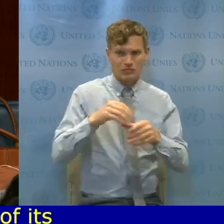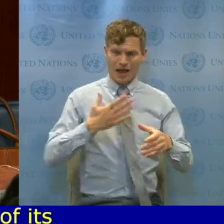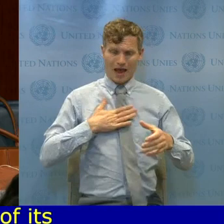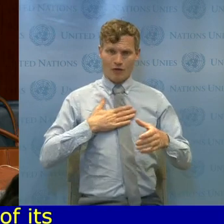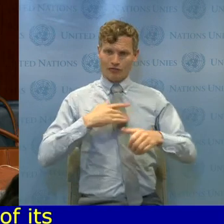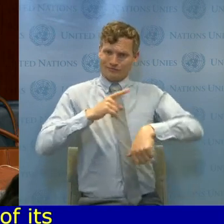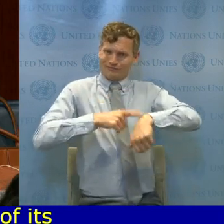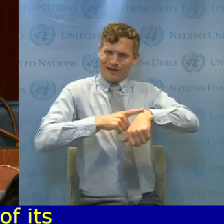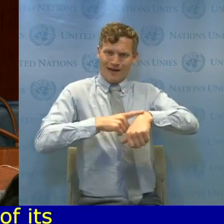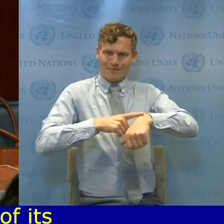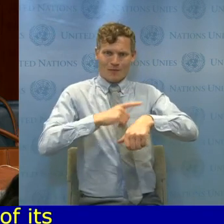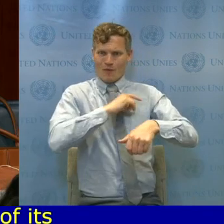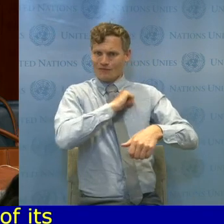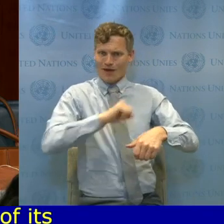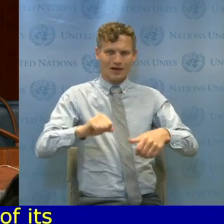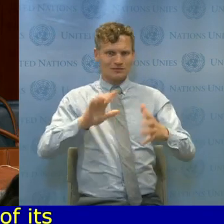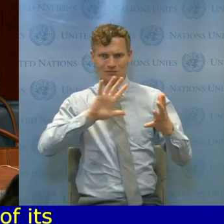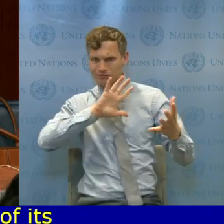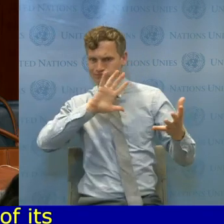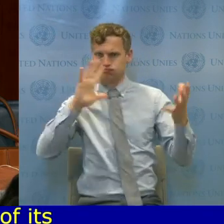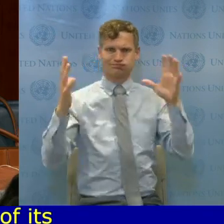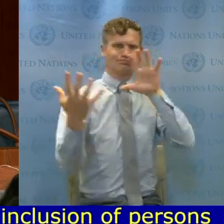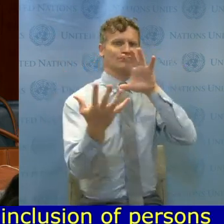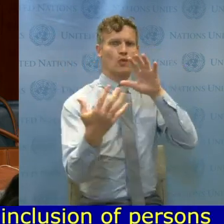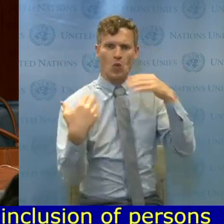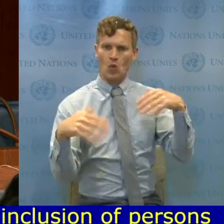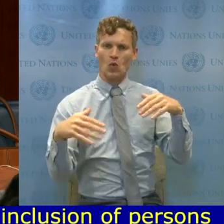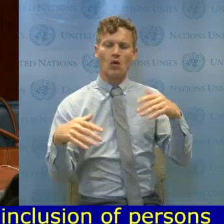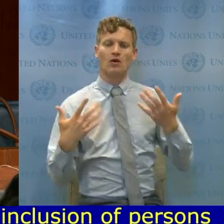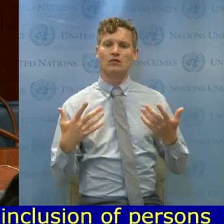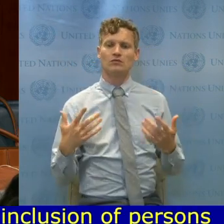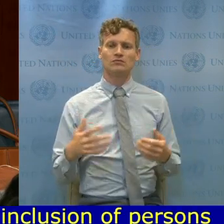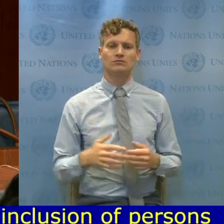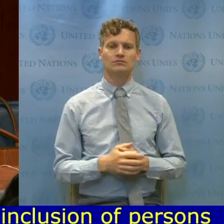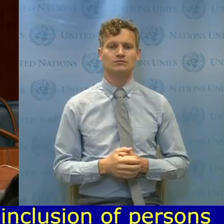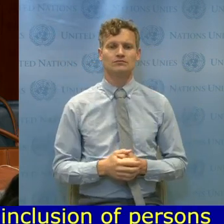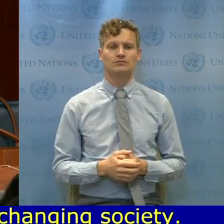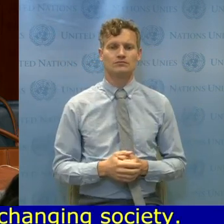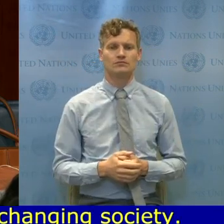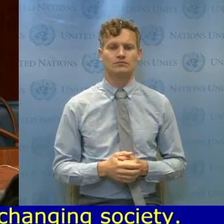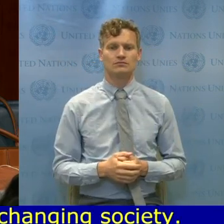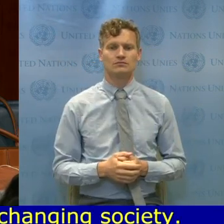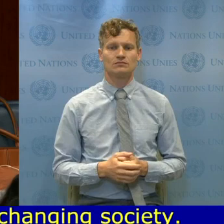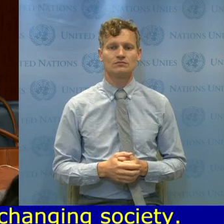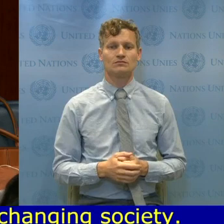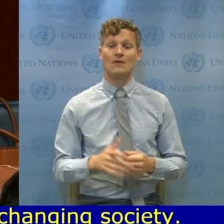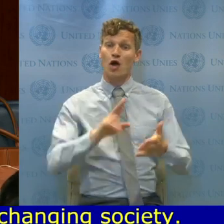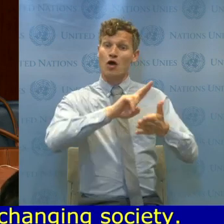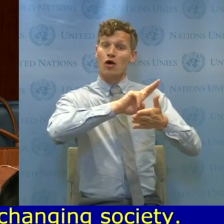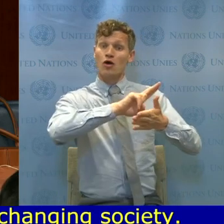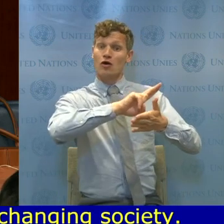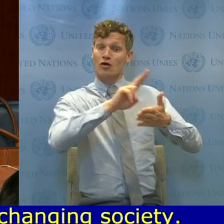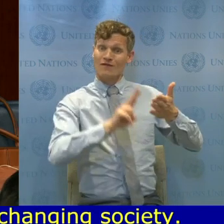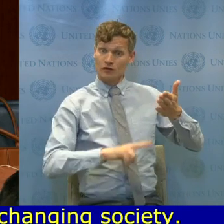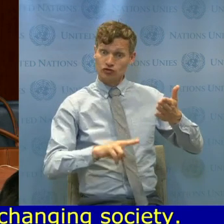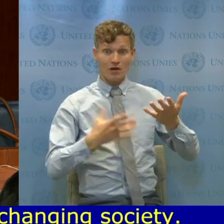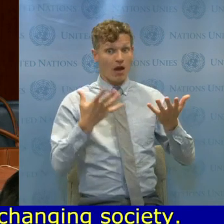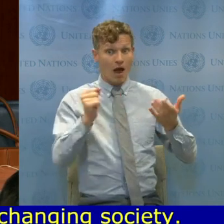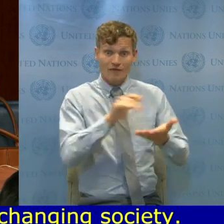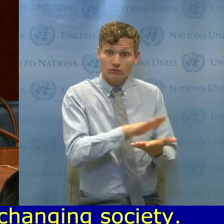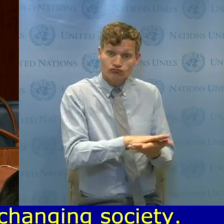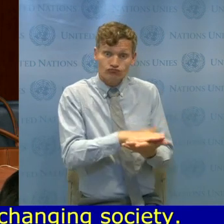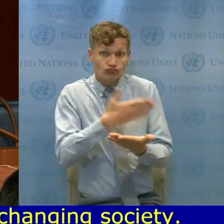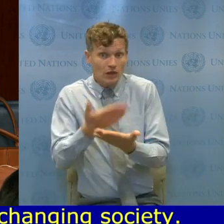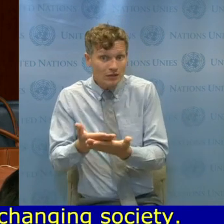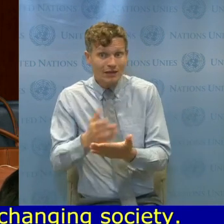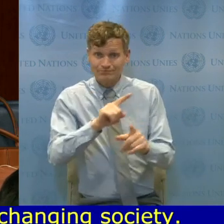should be underlined that the convention was translated in all accessible formats and is published on the website of the Ministry of